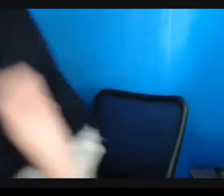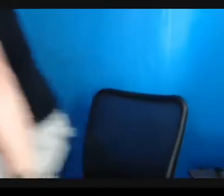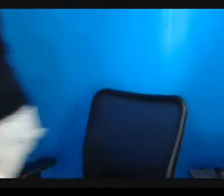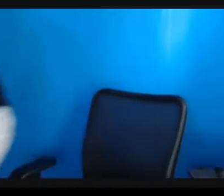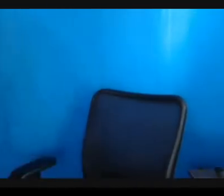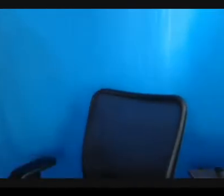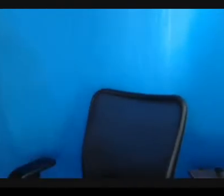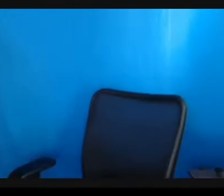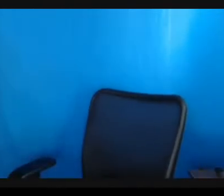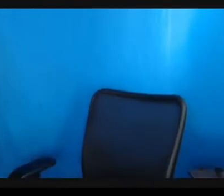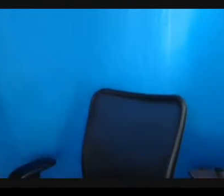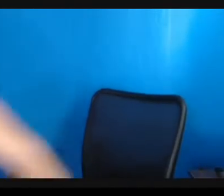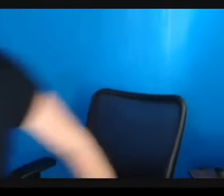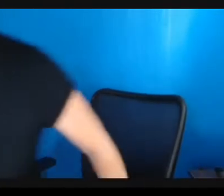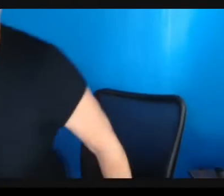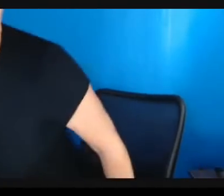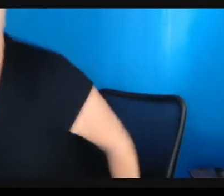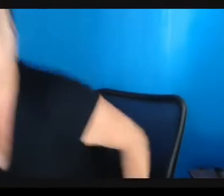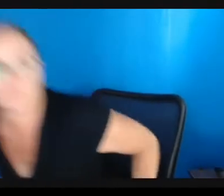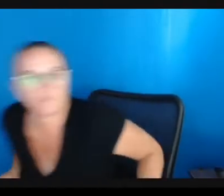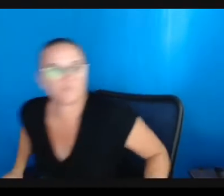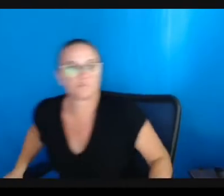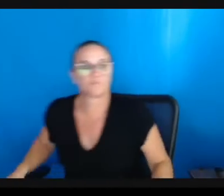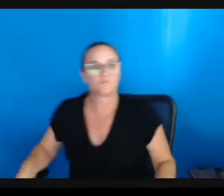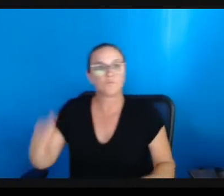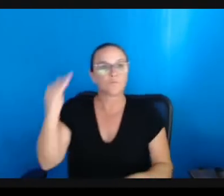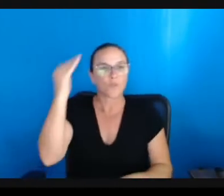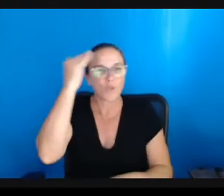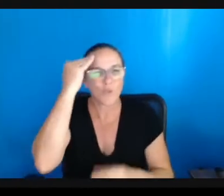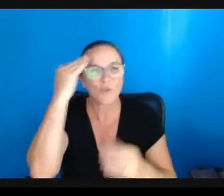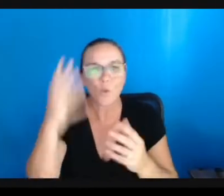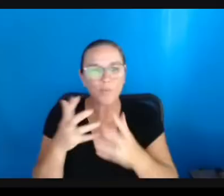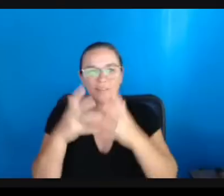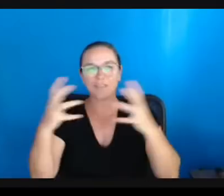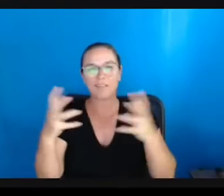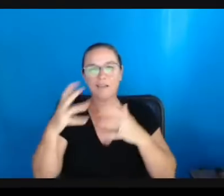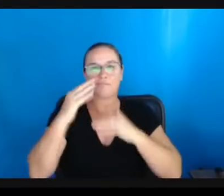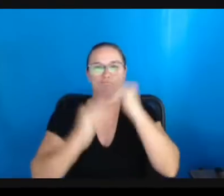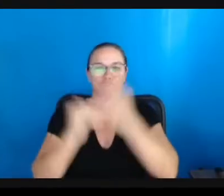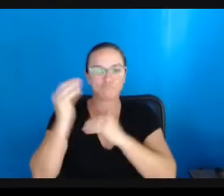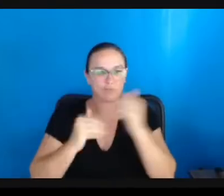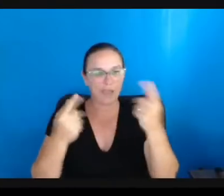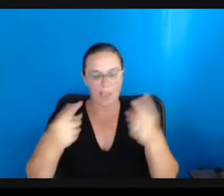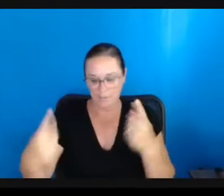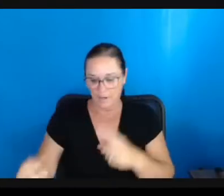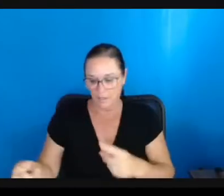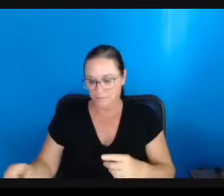all know, there's lots of construction happening in the park, so some of these sites are coming on and offline.